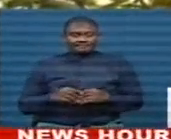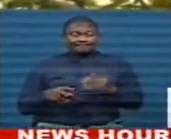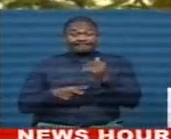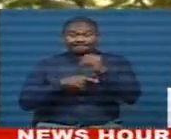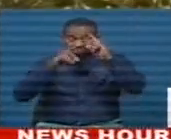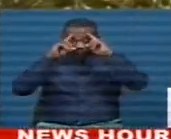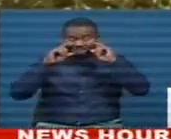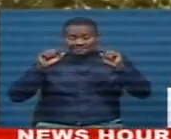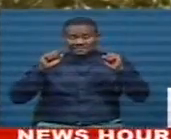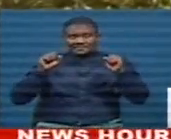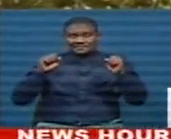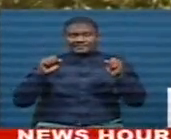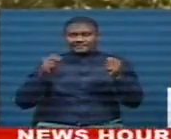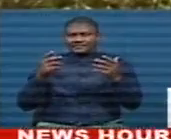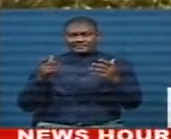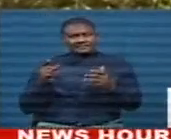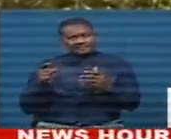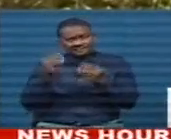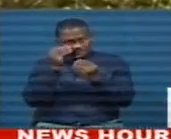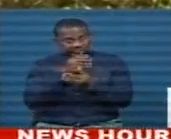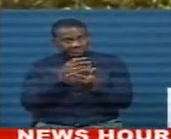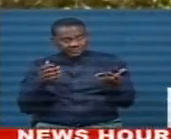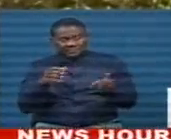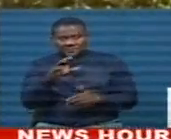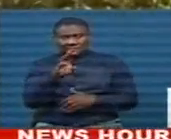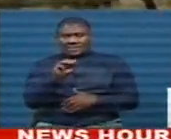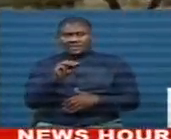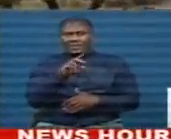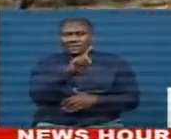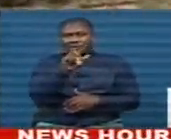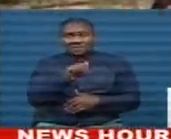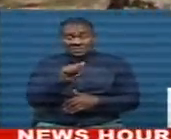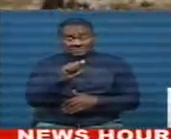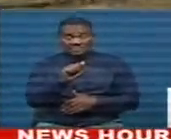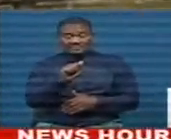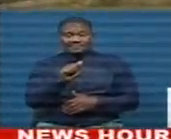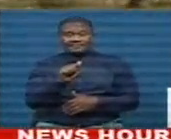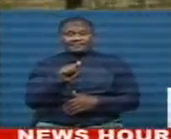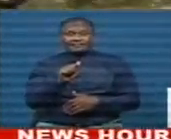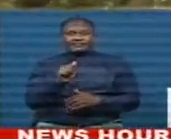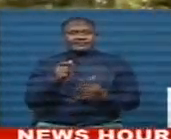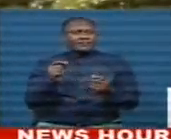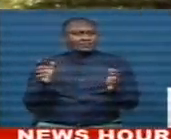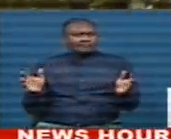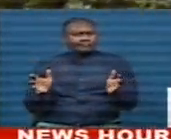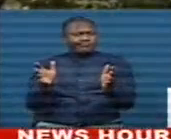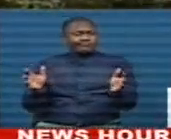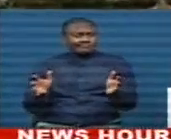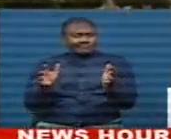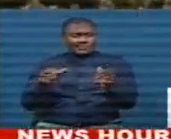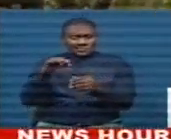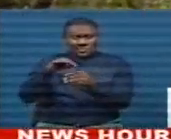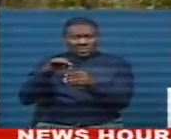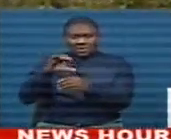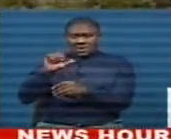President, Dr. Mahamudu Bawumia, has asked metropolitan, municipal and district assemblies to promote the cultivation